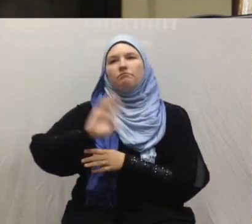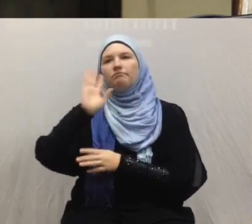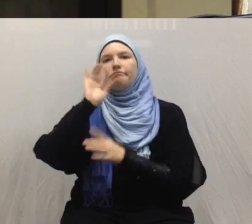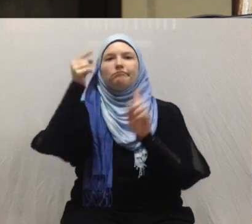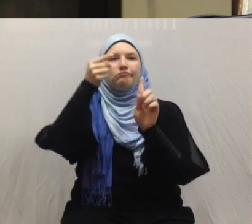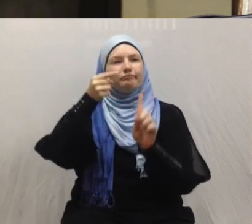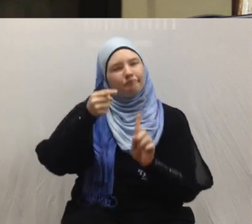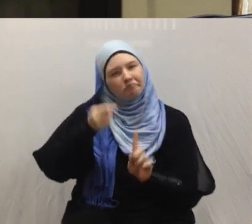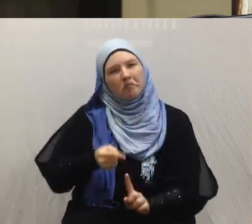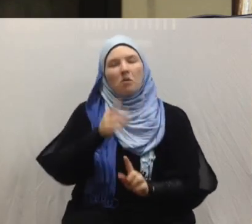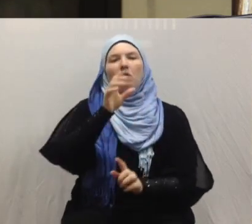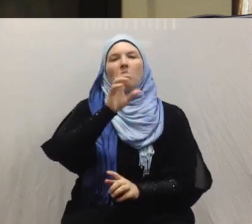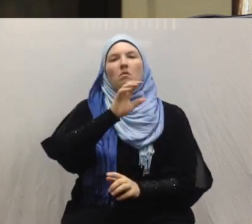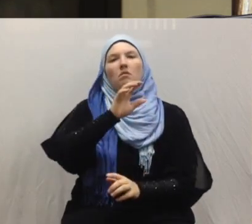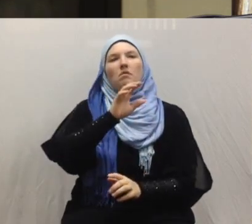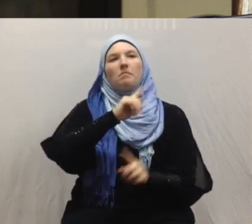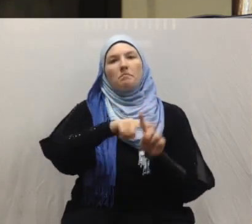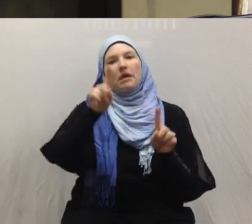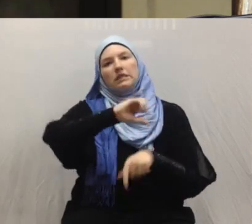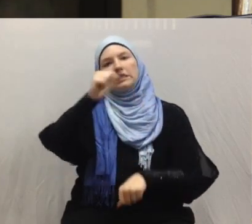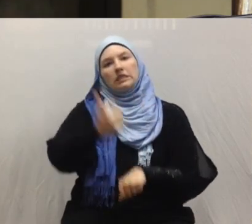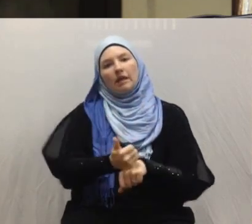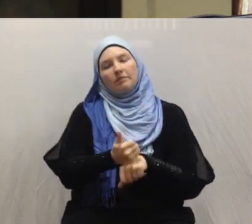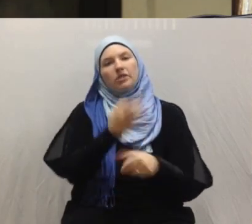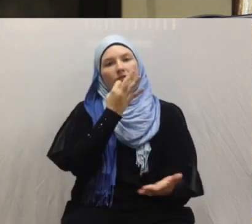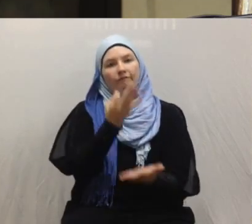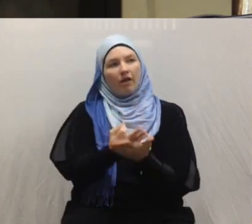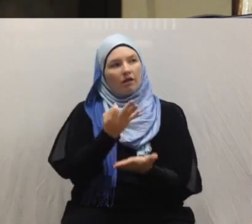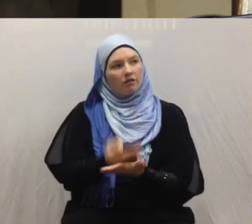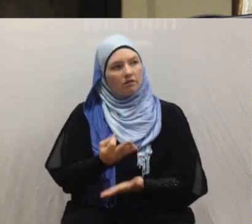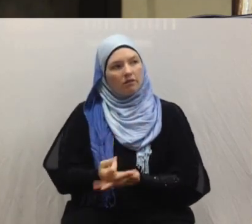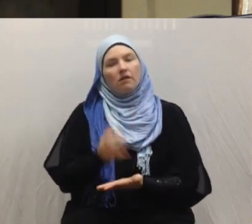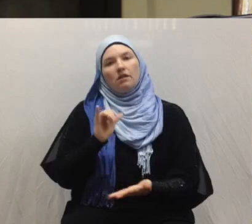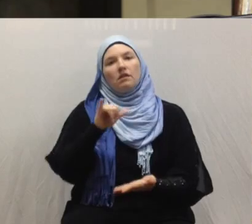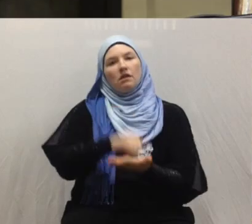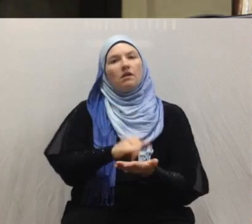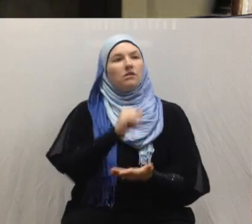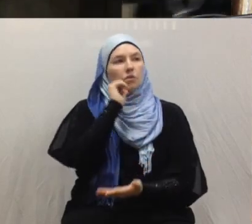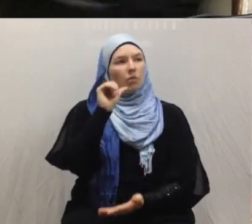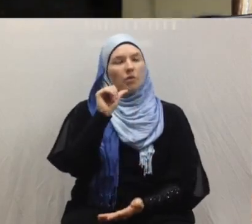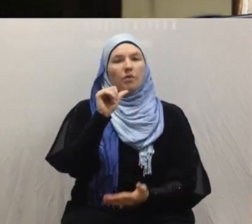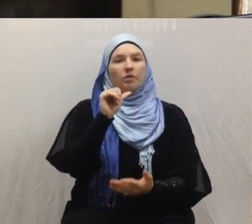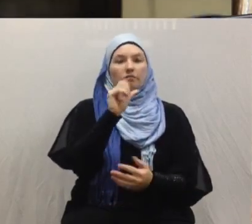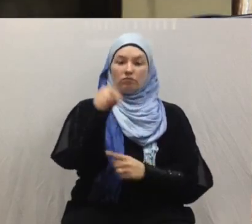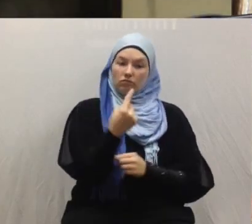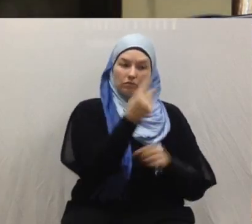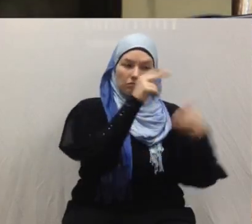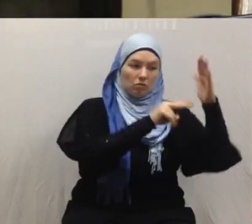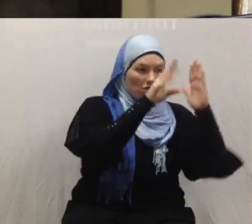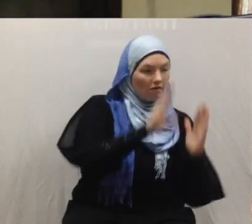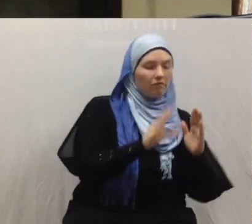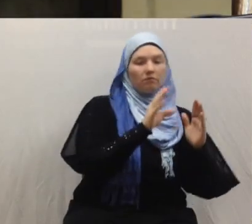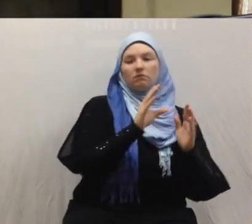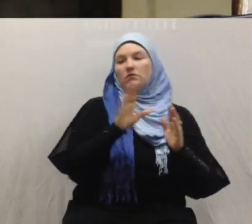in details, but to establish the fact that not the Prophet, not